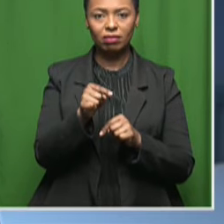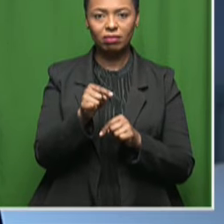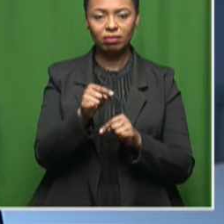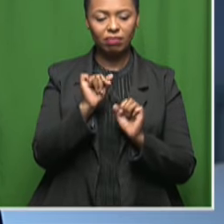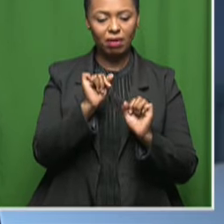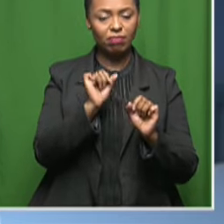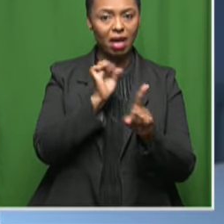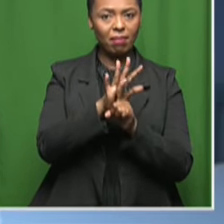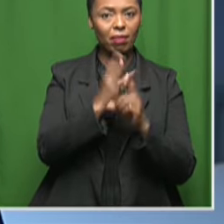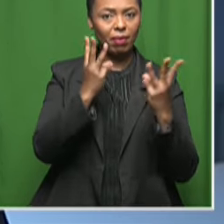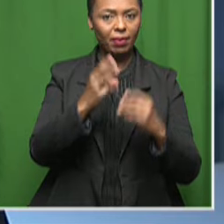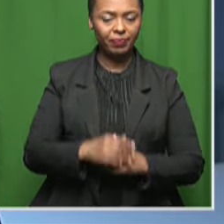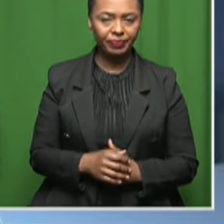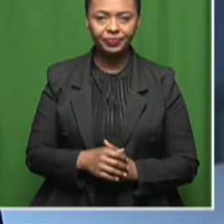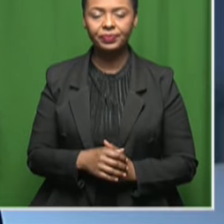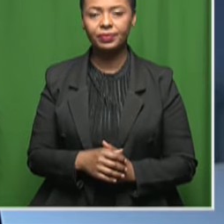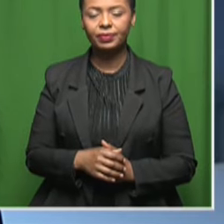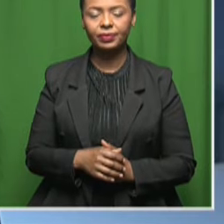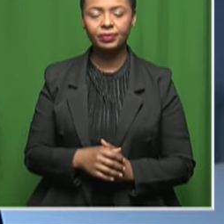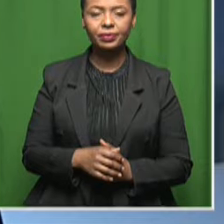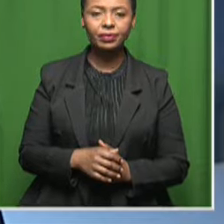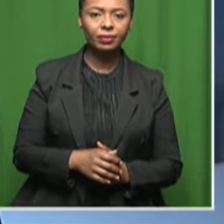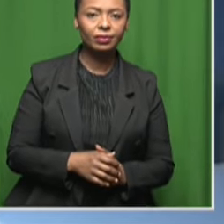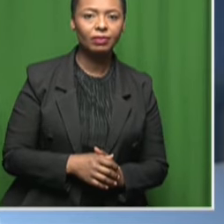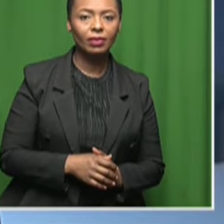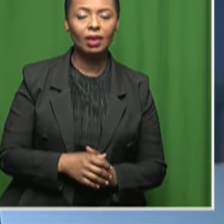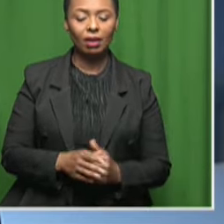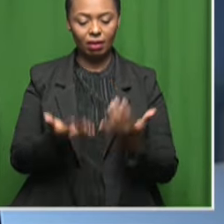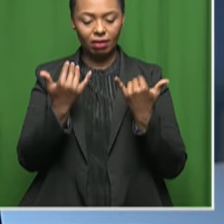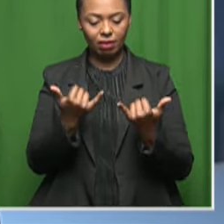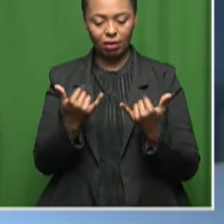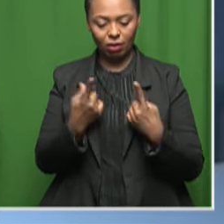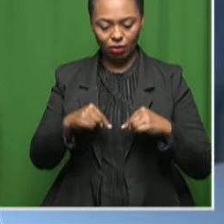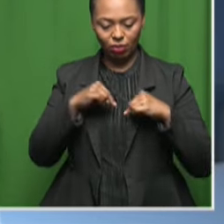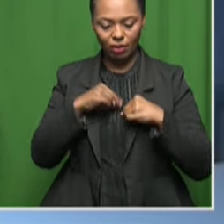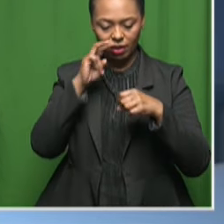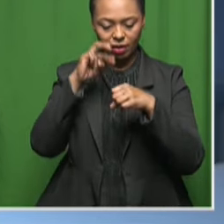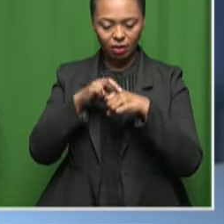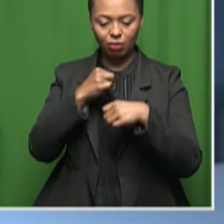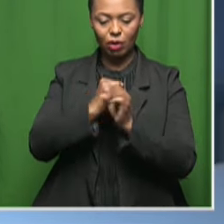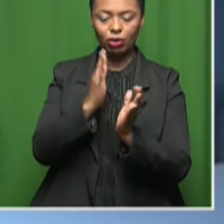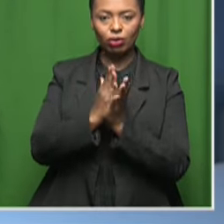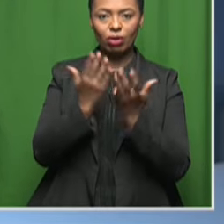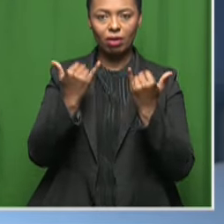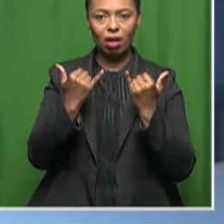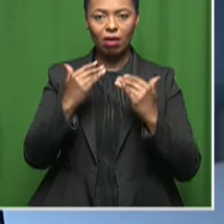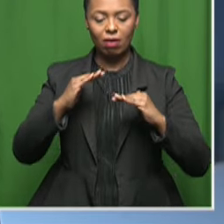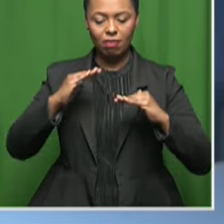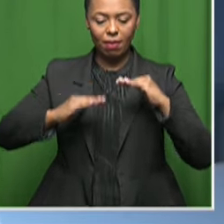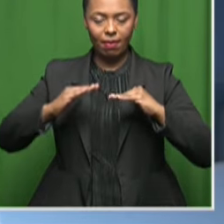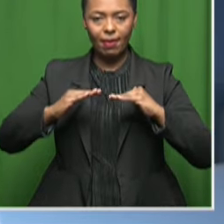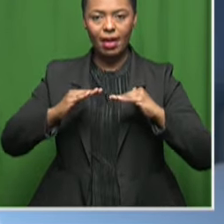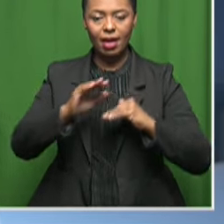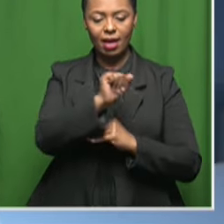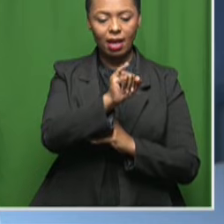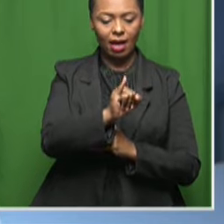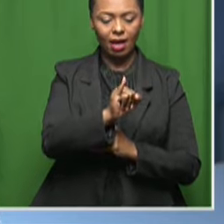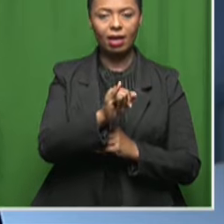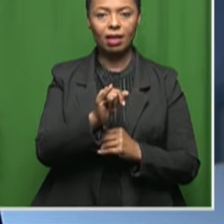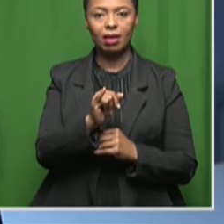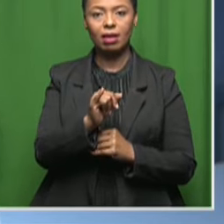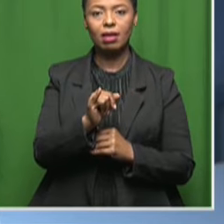is increasing productivity. Let's have abundance. Let's have abundance in our economy, and AI, technology